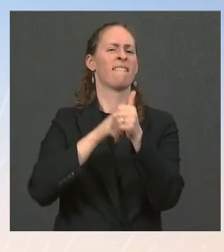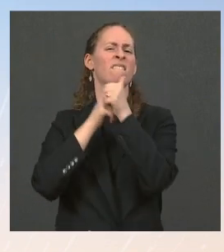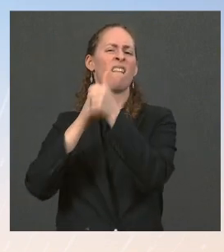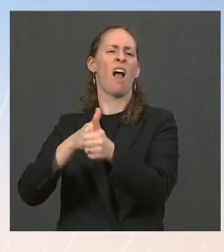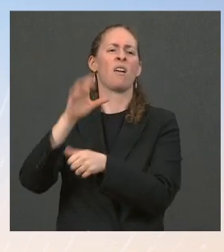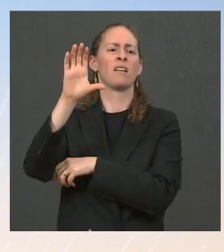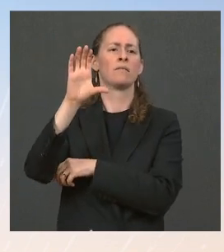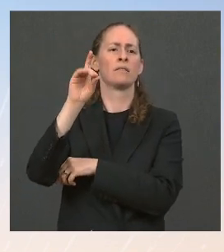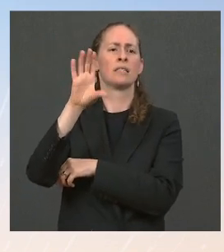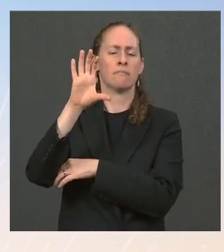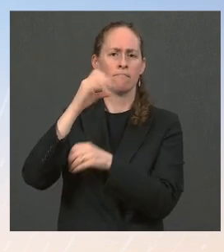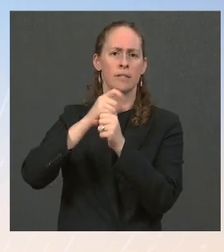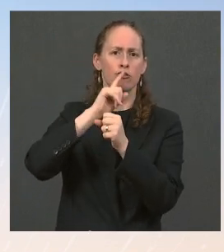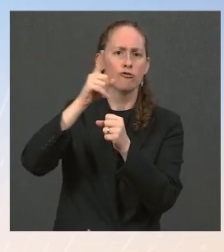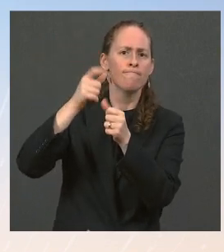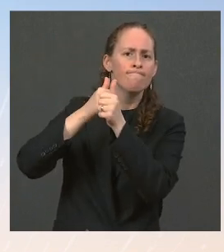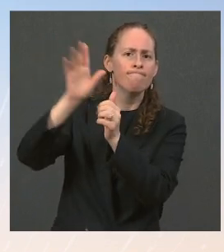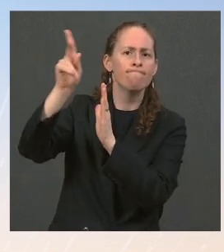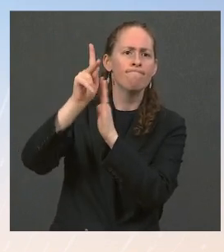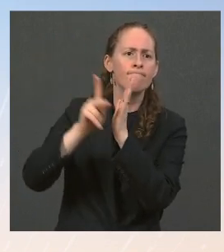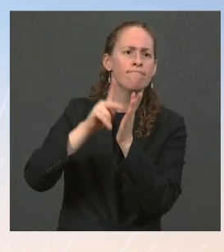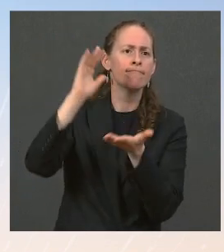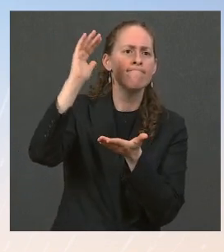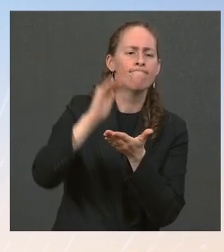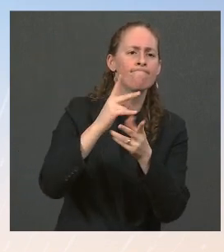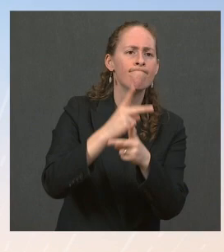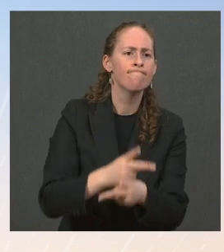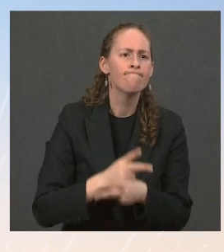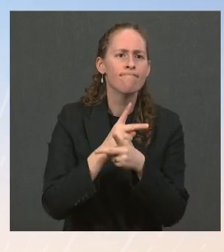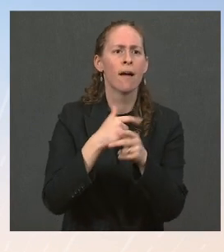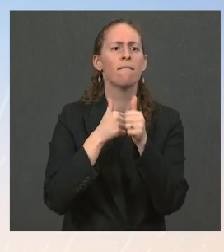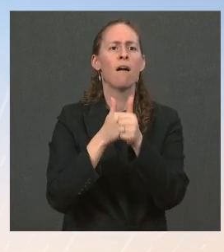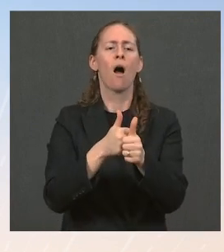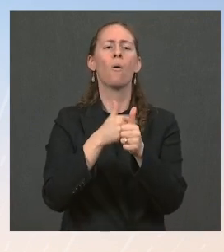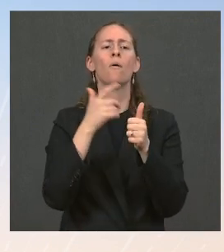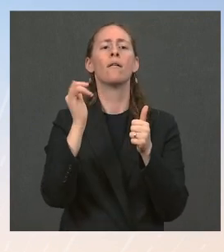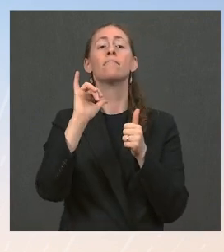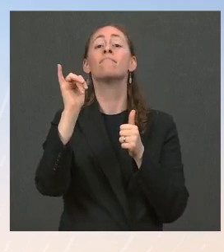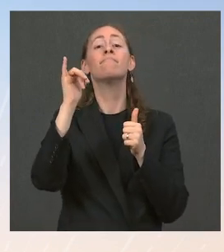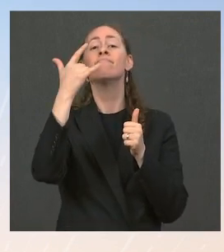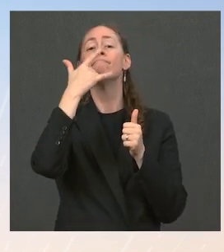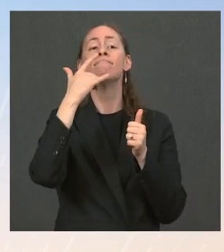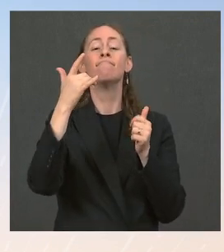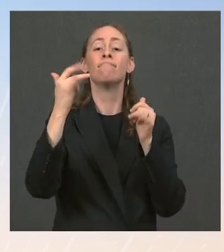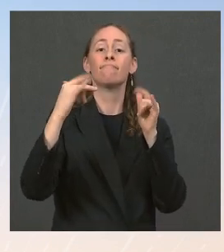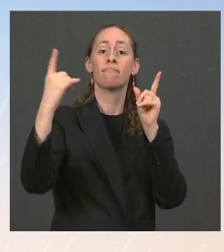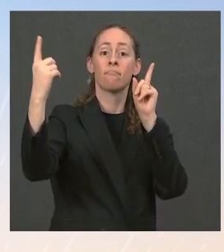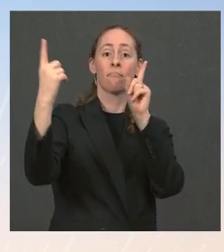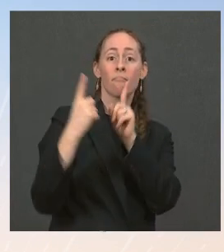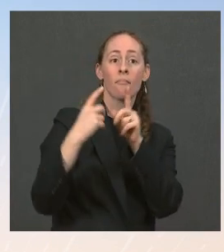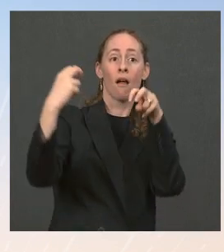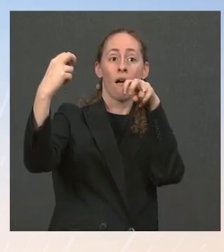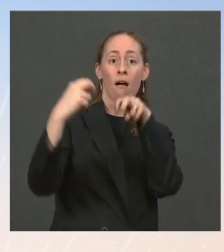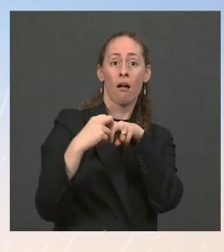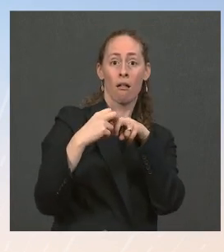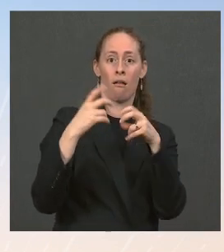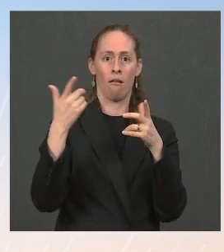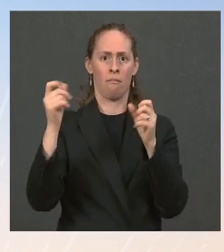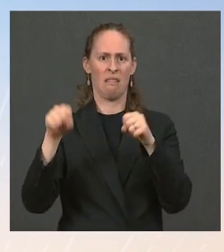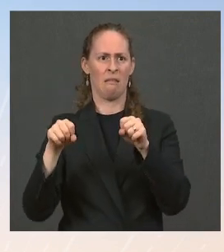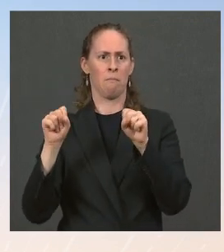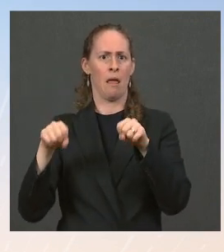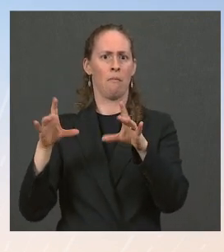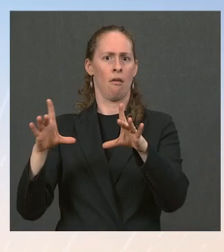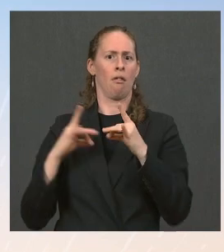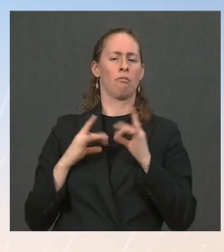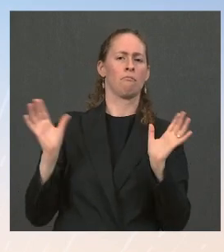that includes the CDC definition of a close contact to determine when someone may be at higher risk for contracting COVID.